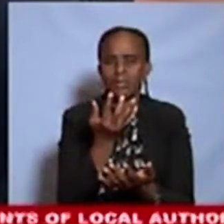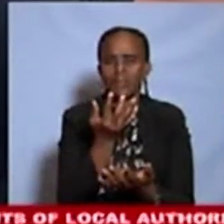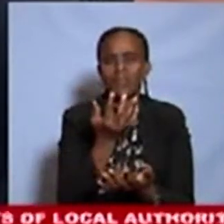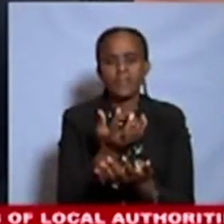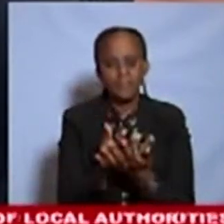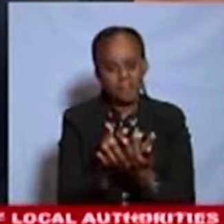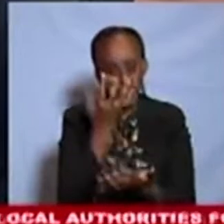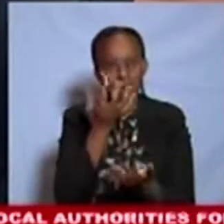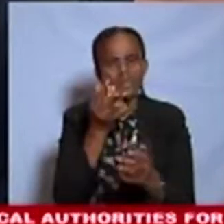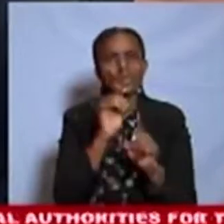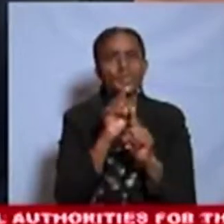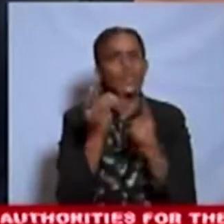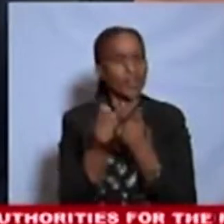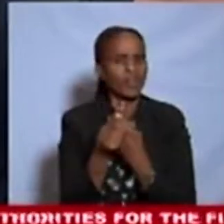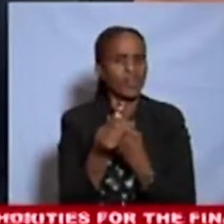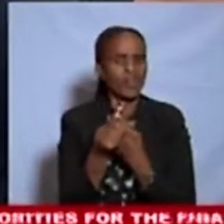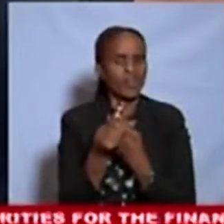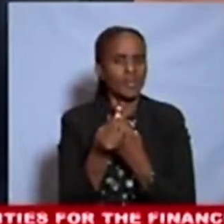districts.